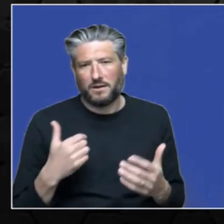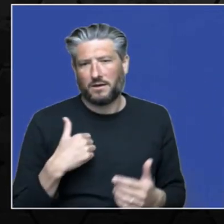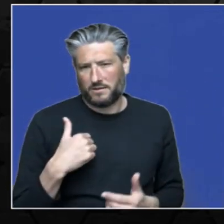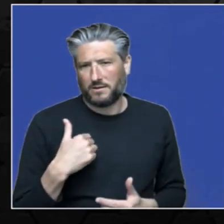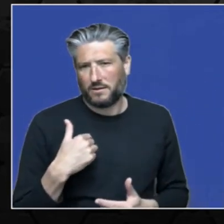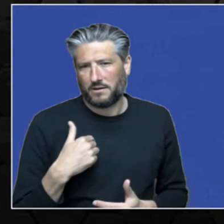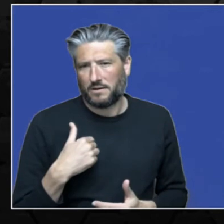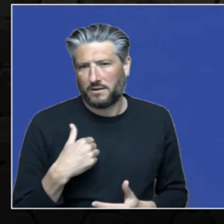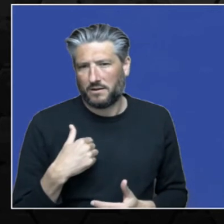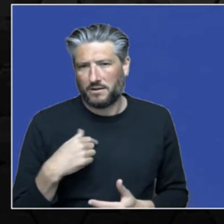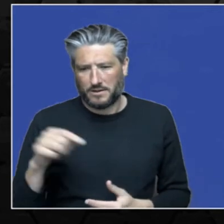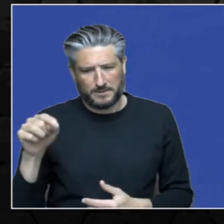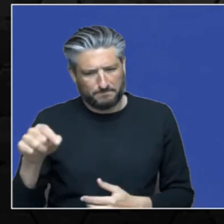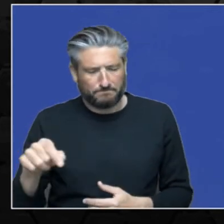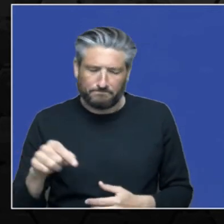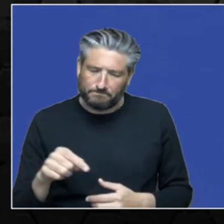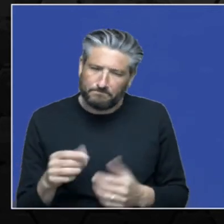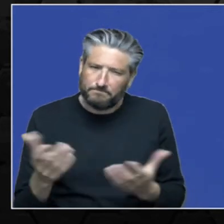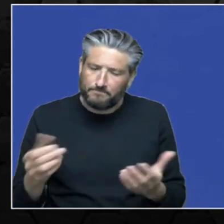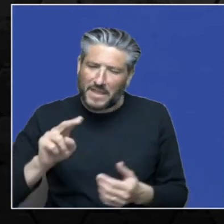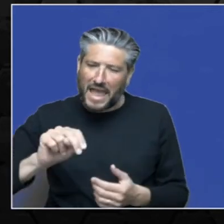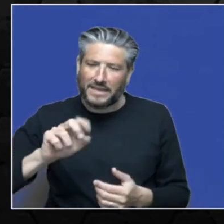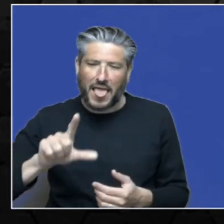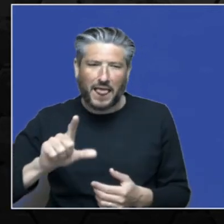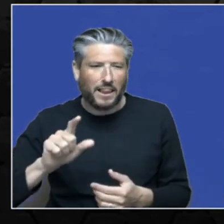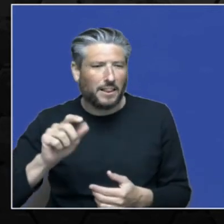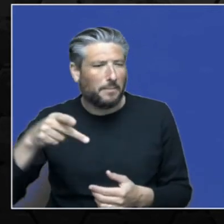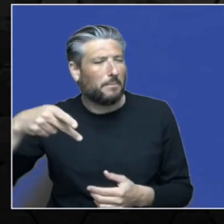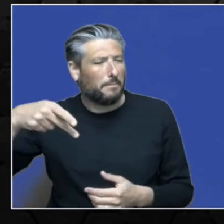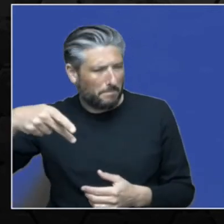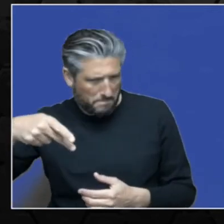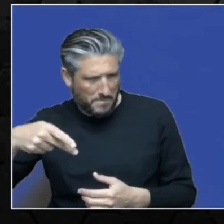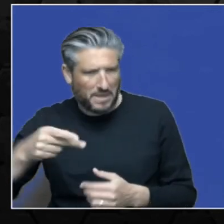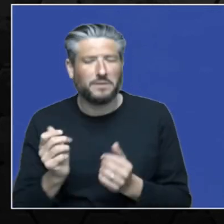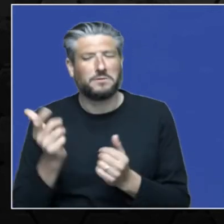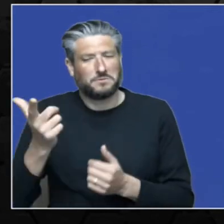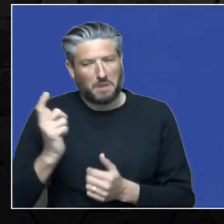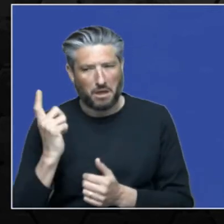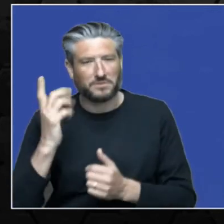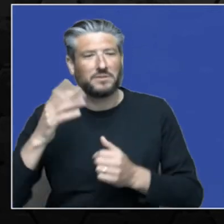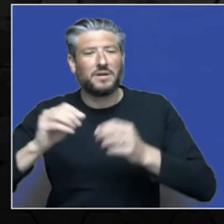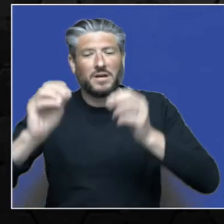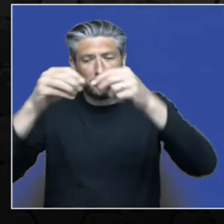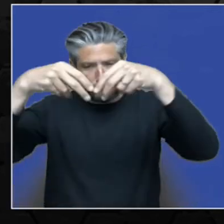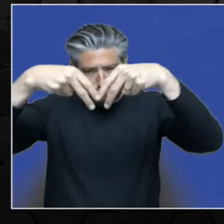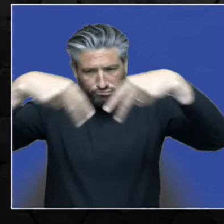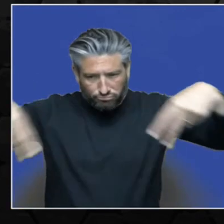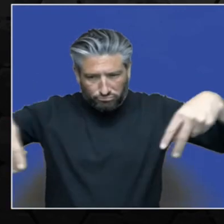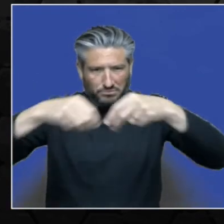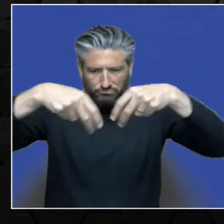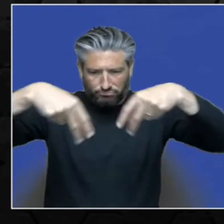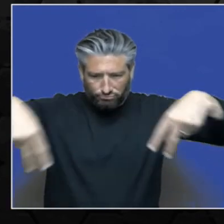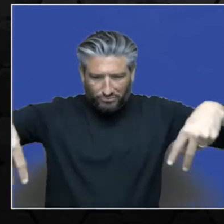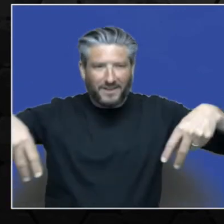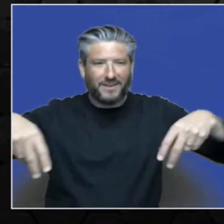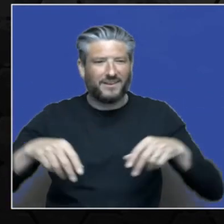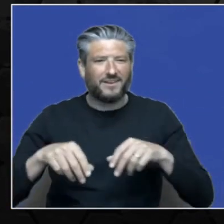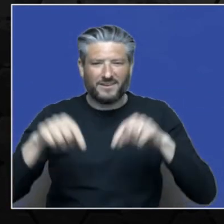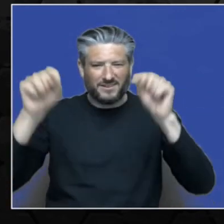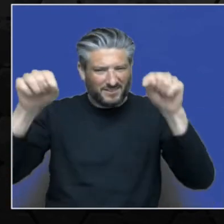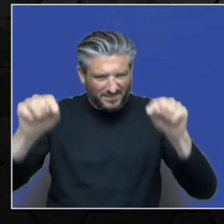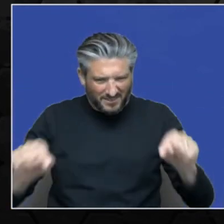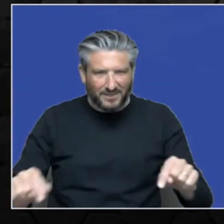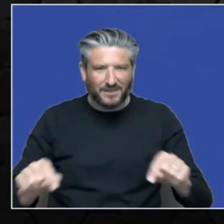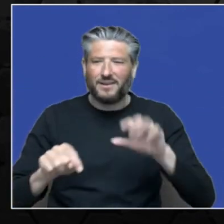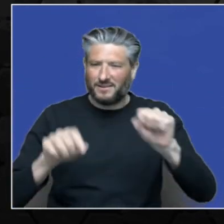of NLP, some 20 years back they used to do that. So if we follow that approach and build a similarity graph, and then on this